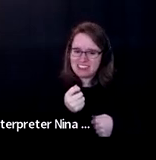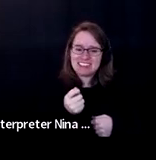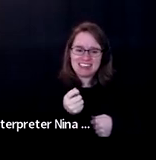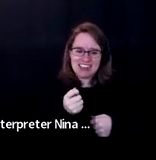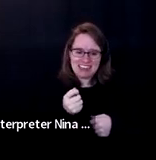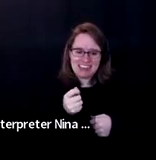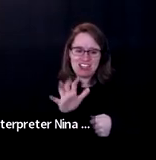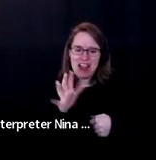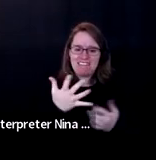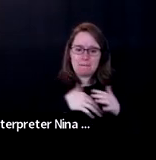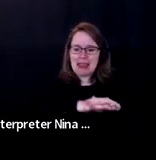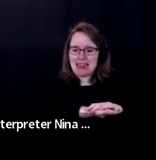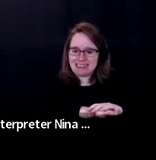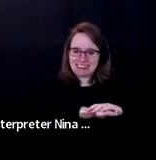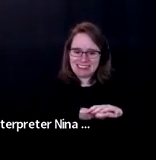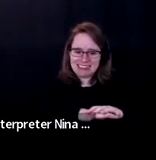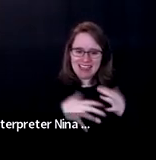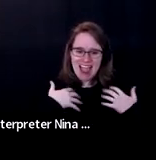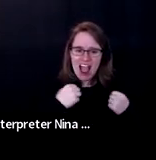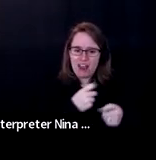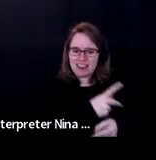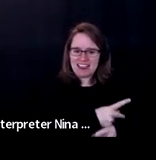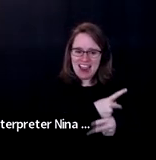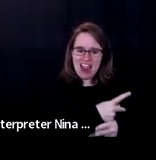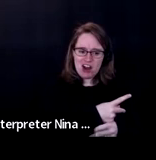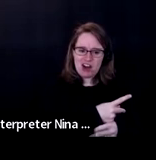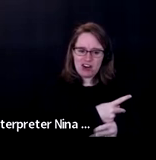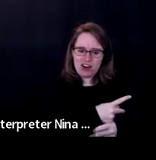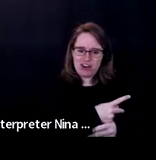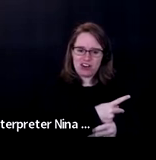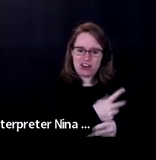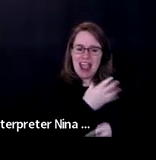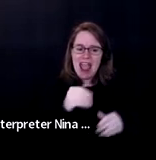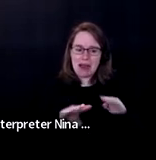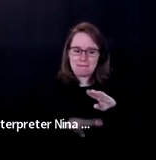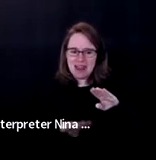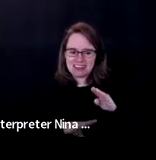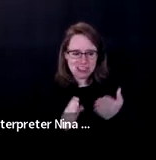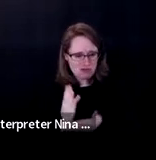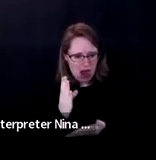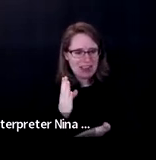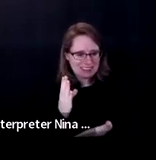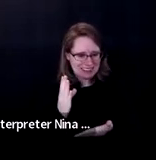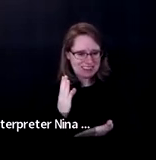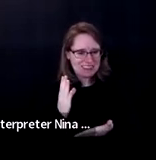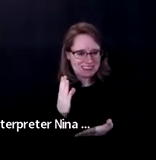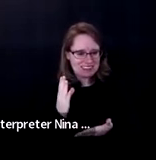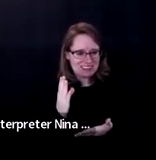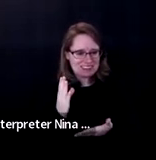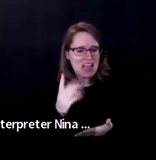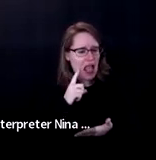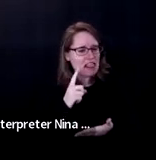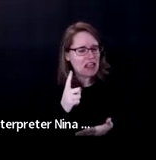blending healthcare with basic rights and things. It goes a little bit beyond healthcare, but generally we're